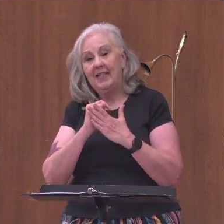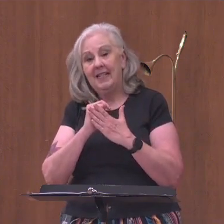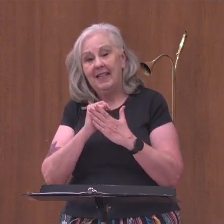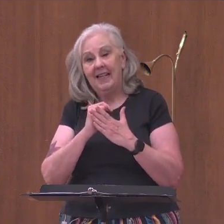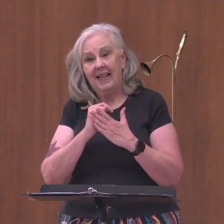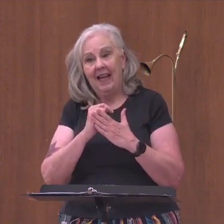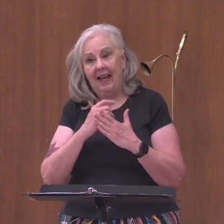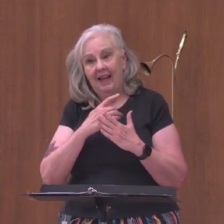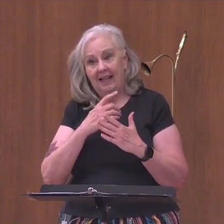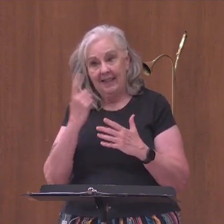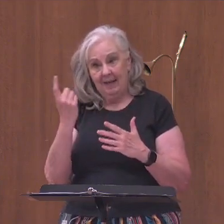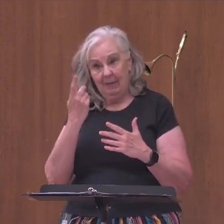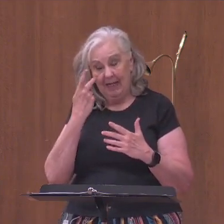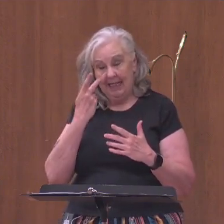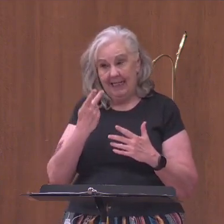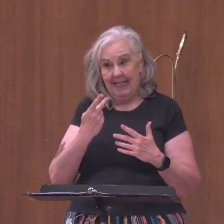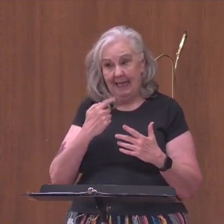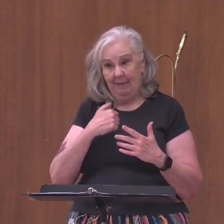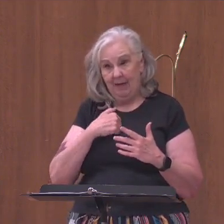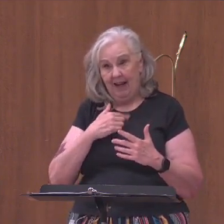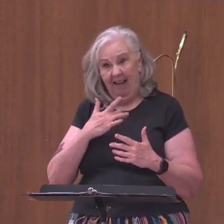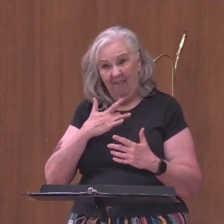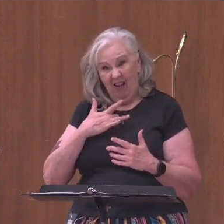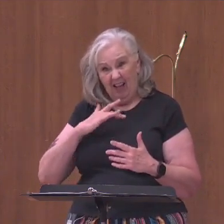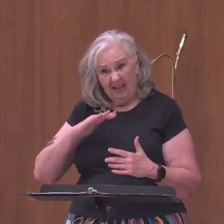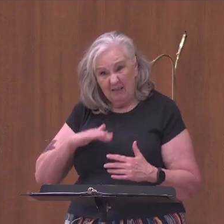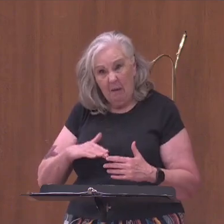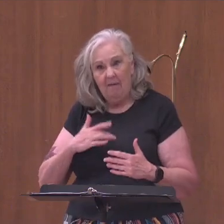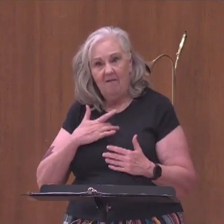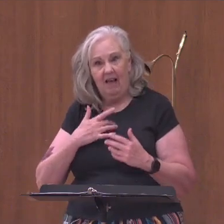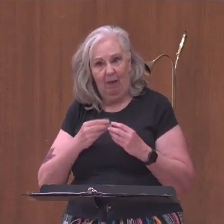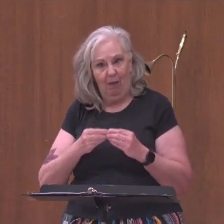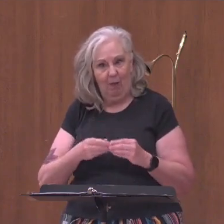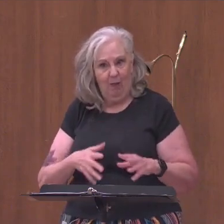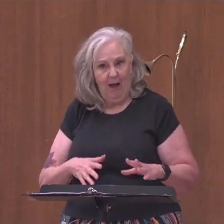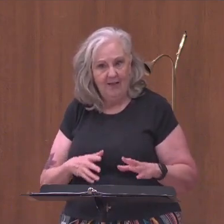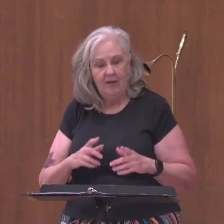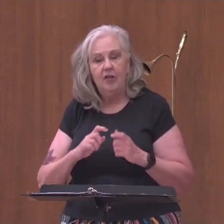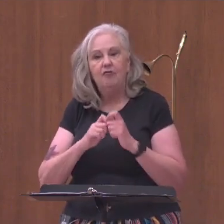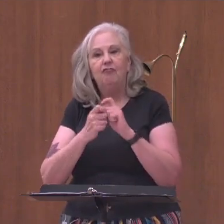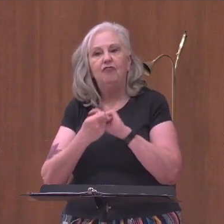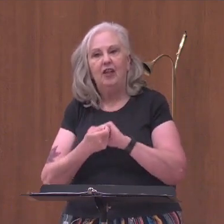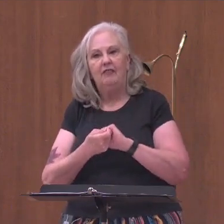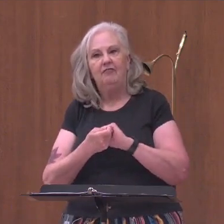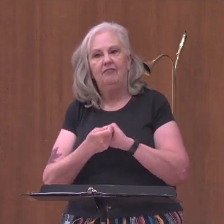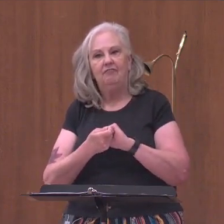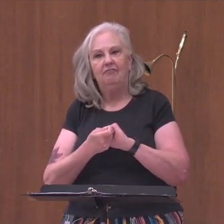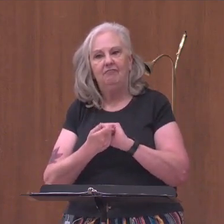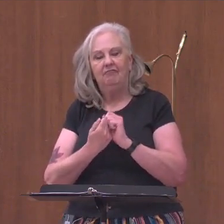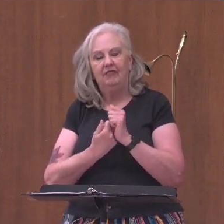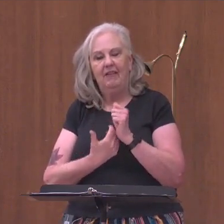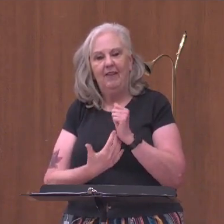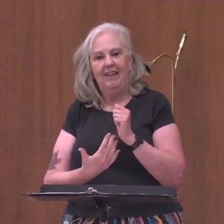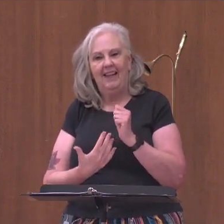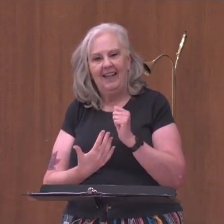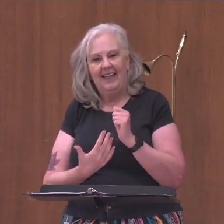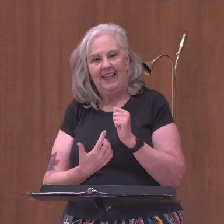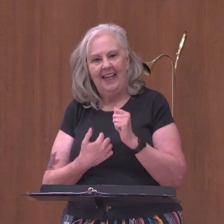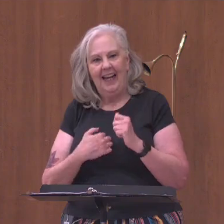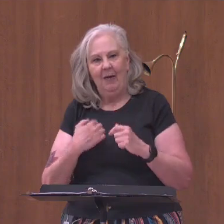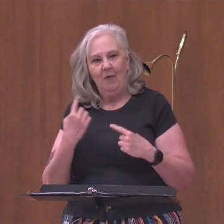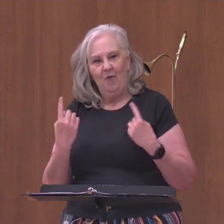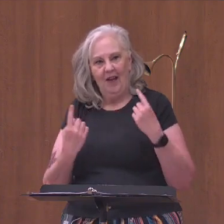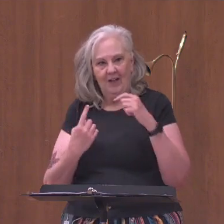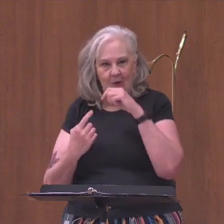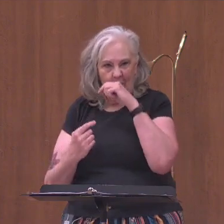being seen, when I felt small and lost, changed everything. And I wonder